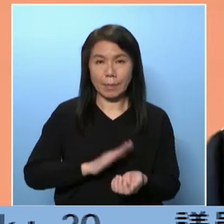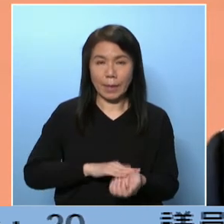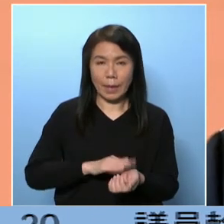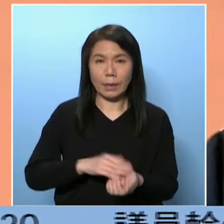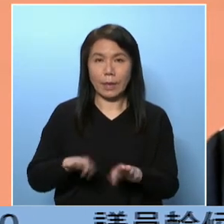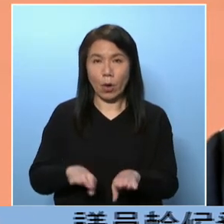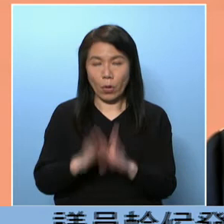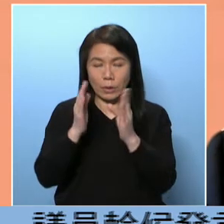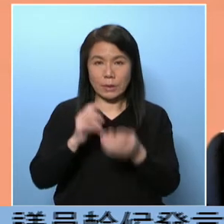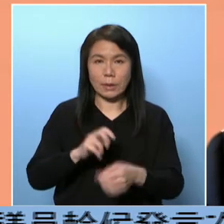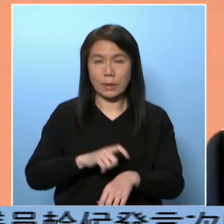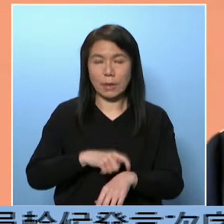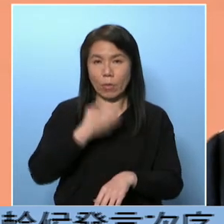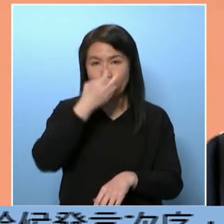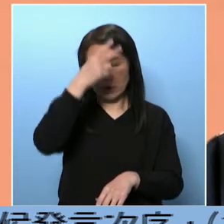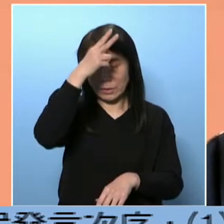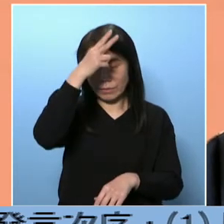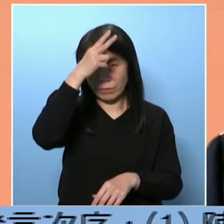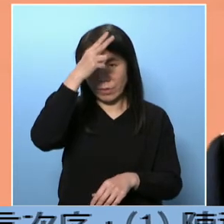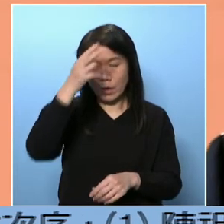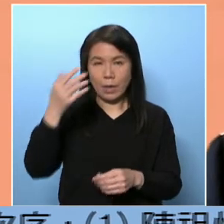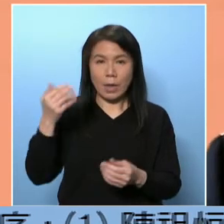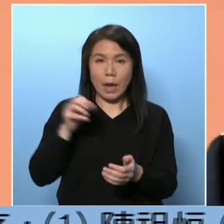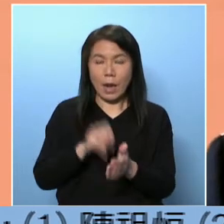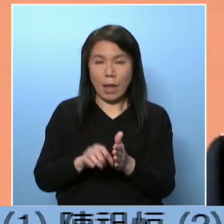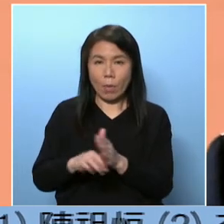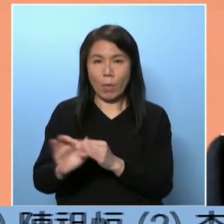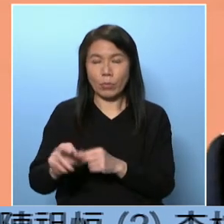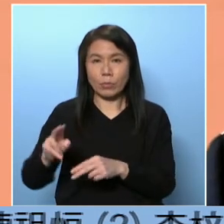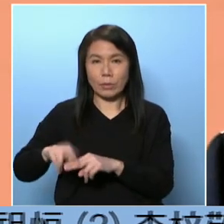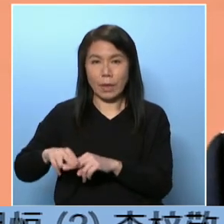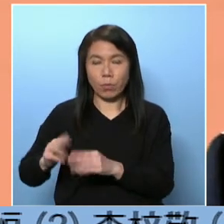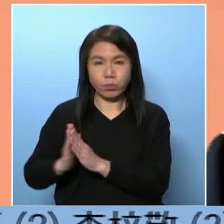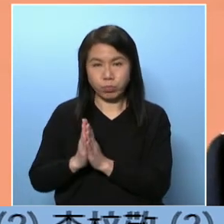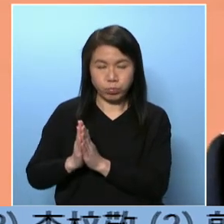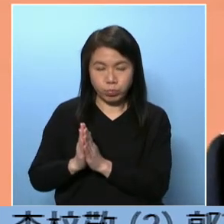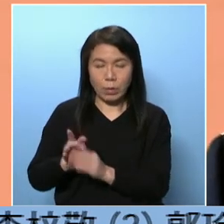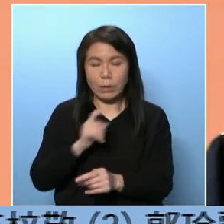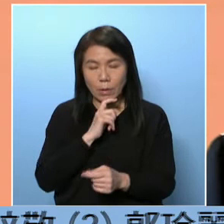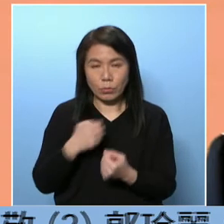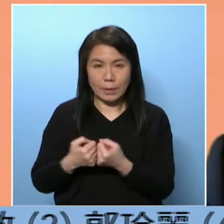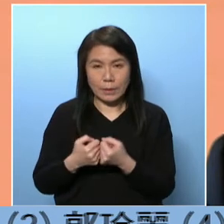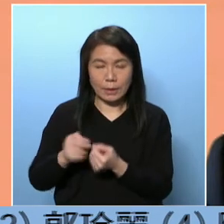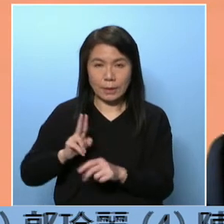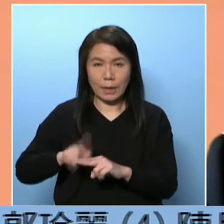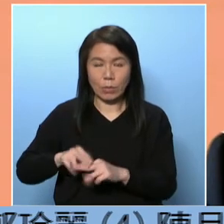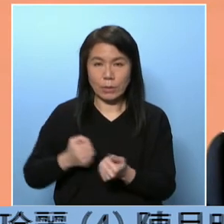pandemic. Well, at the very start of the epidemic, the administration has never